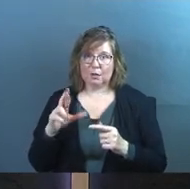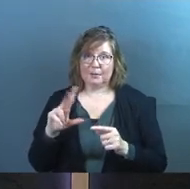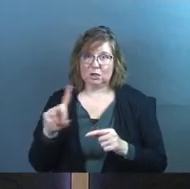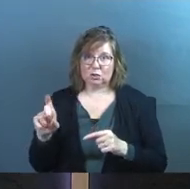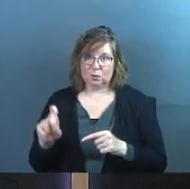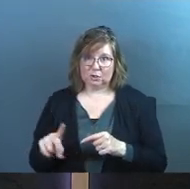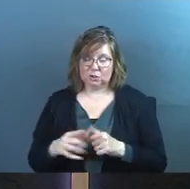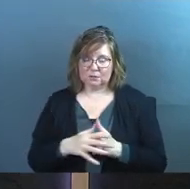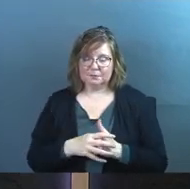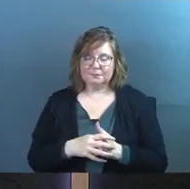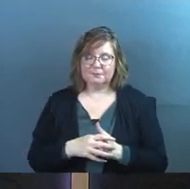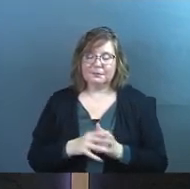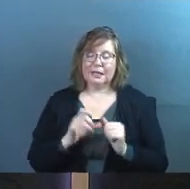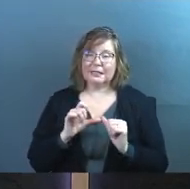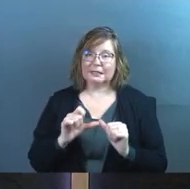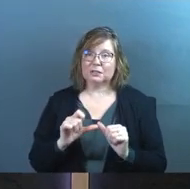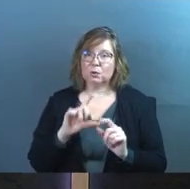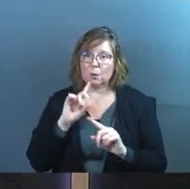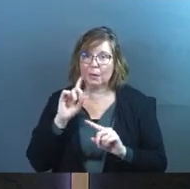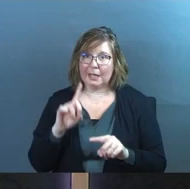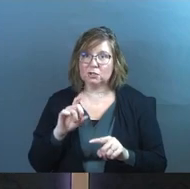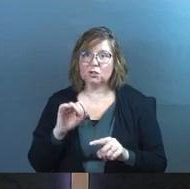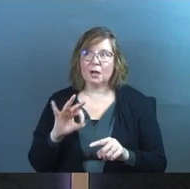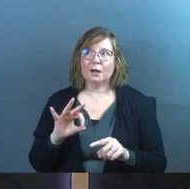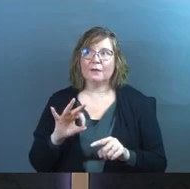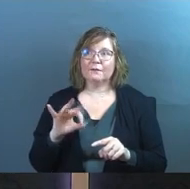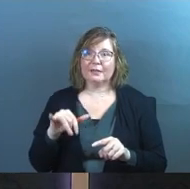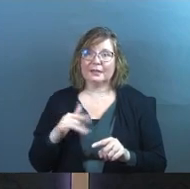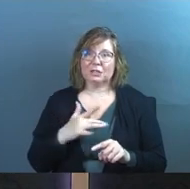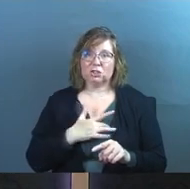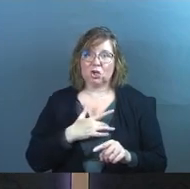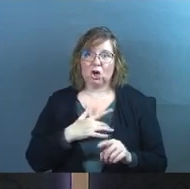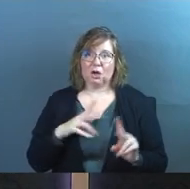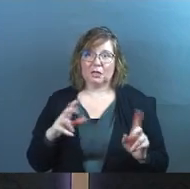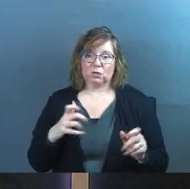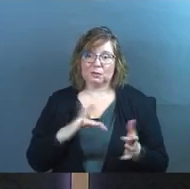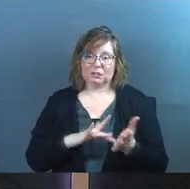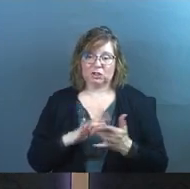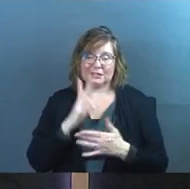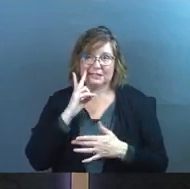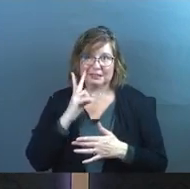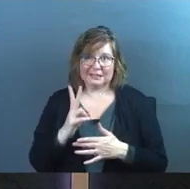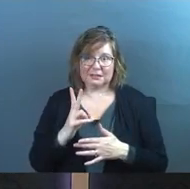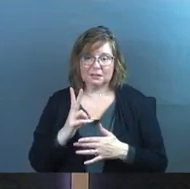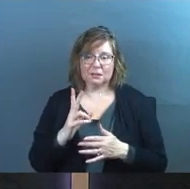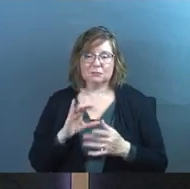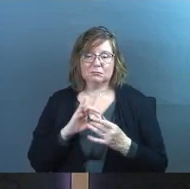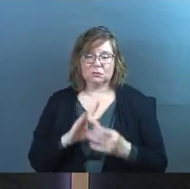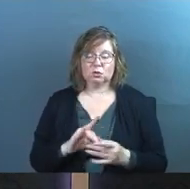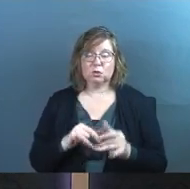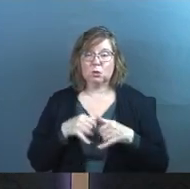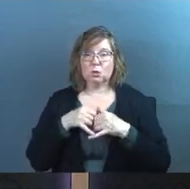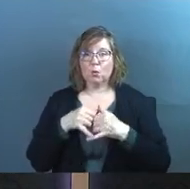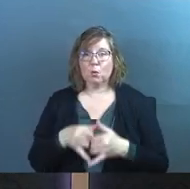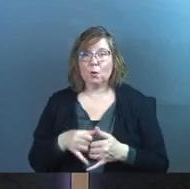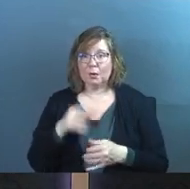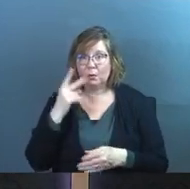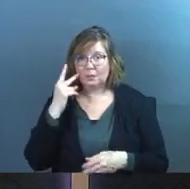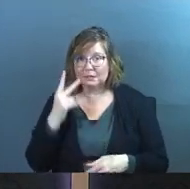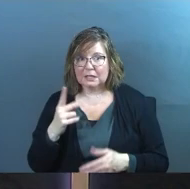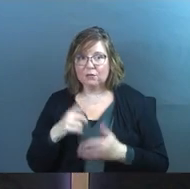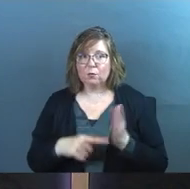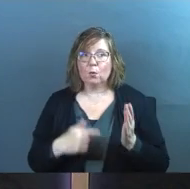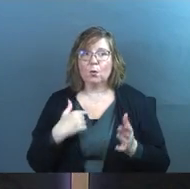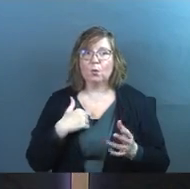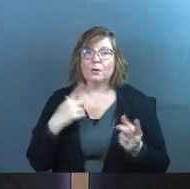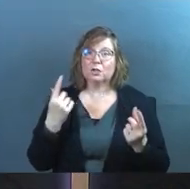question. A continued answer of this heart issue that Jesus sees in us when it comes to the reward that we see for